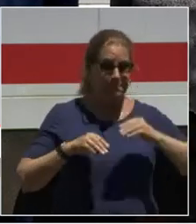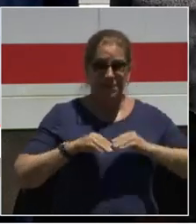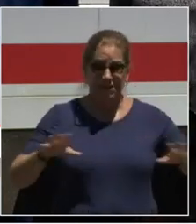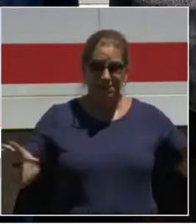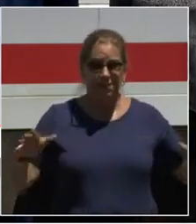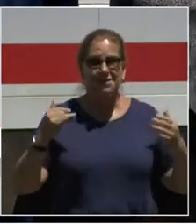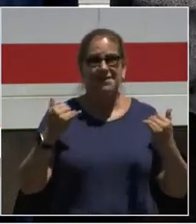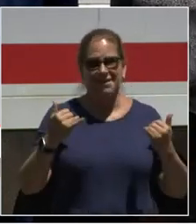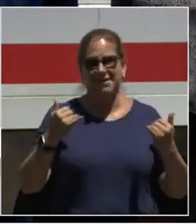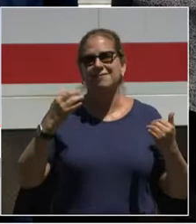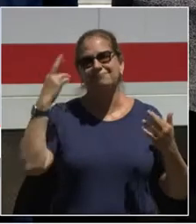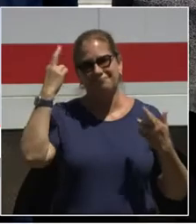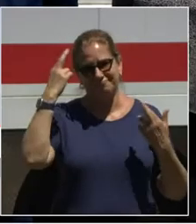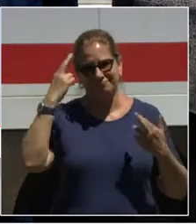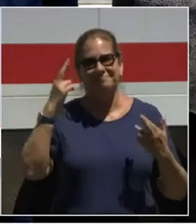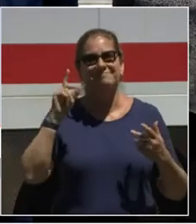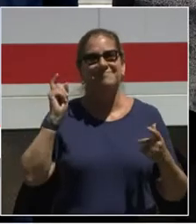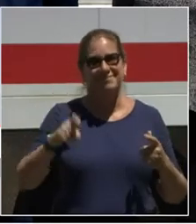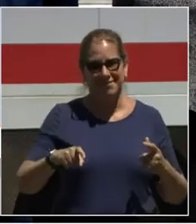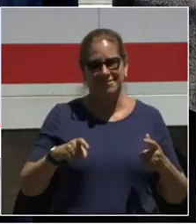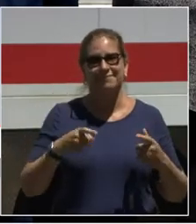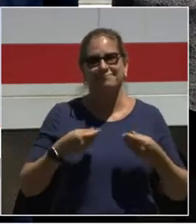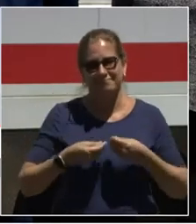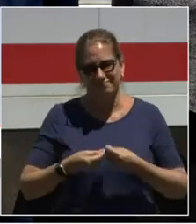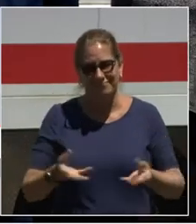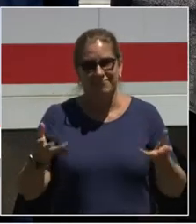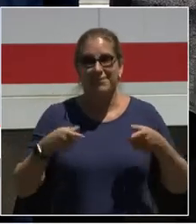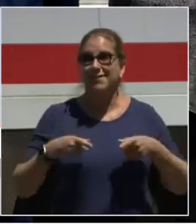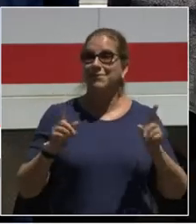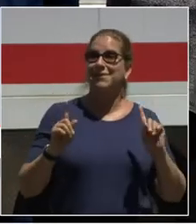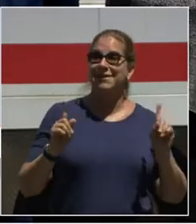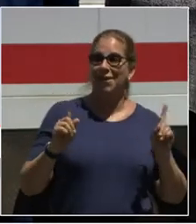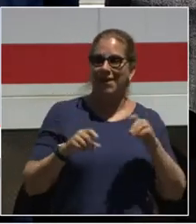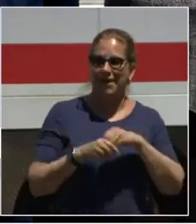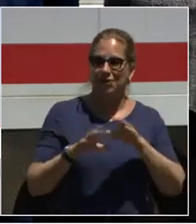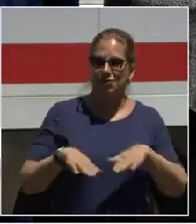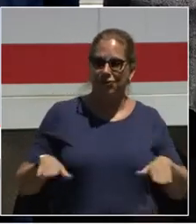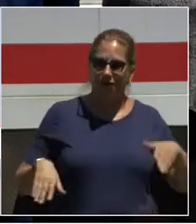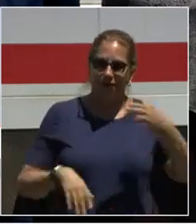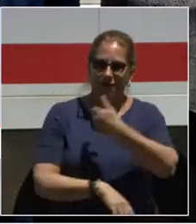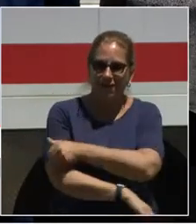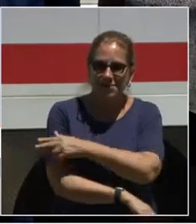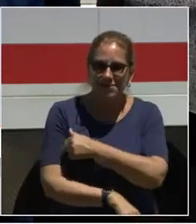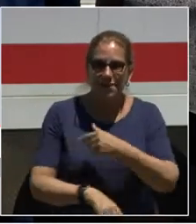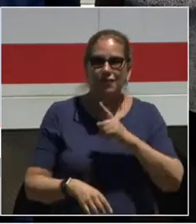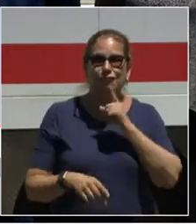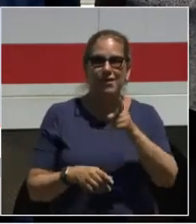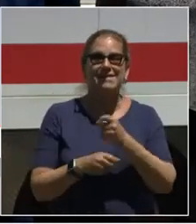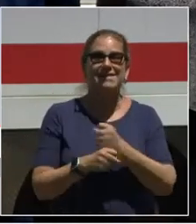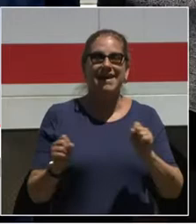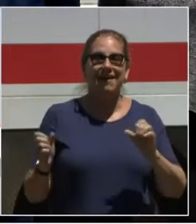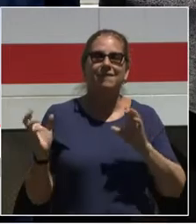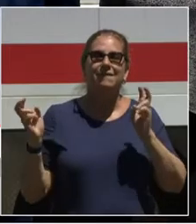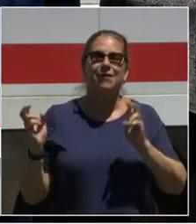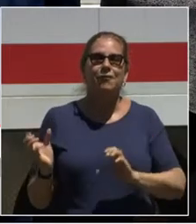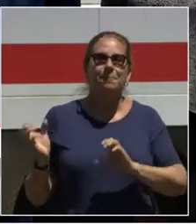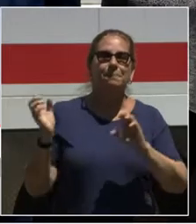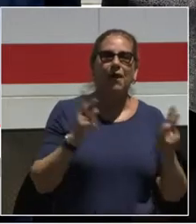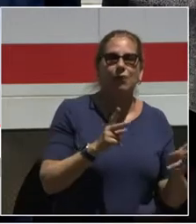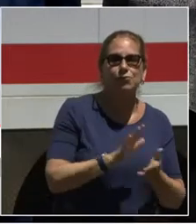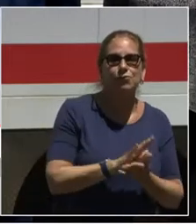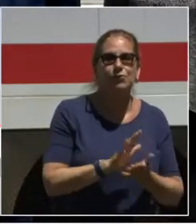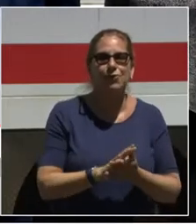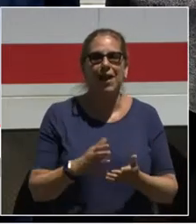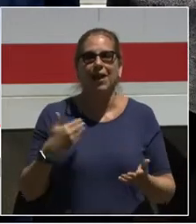you to know that it's safe and it's time to come back to the doctor. We will also be talking about ways that